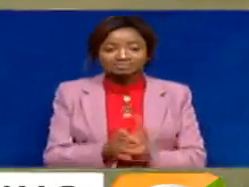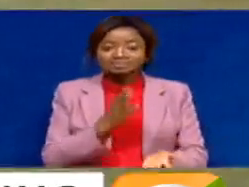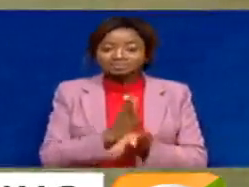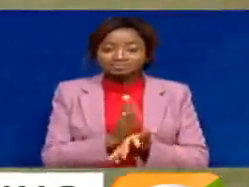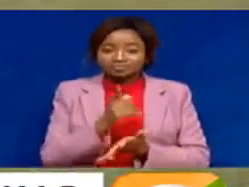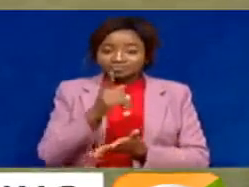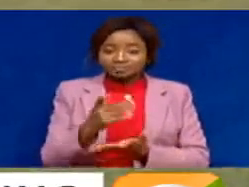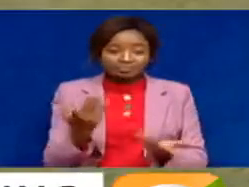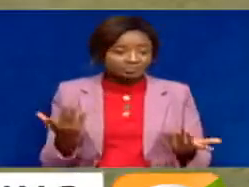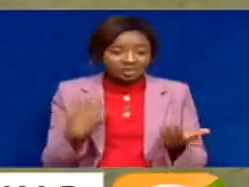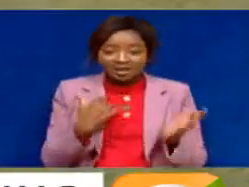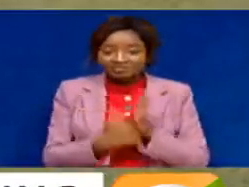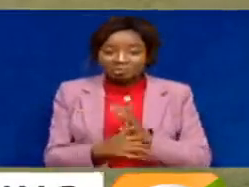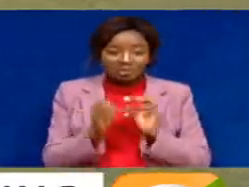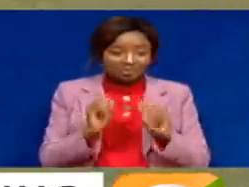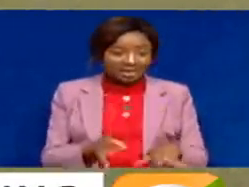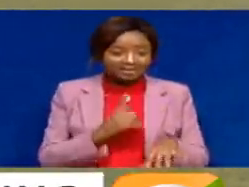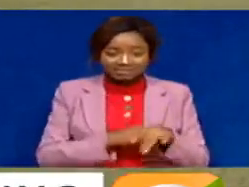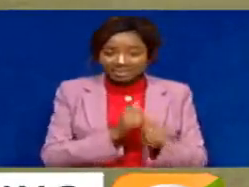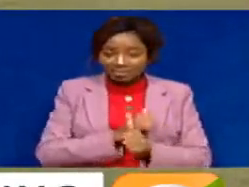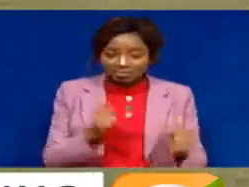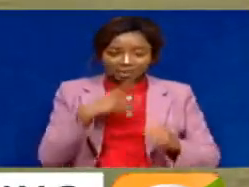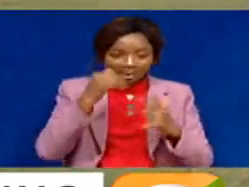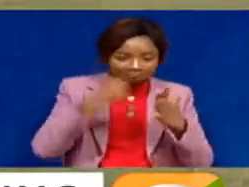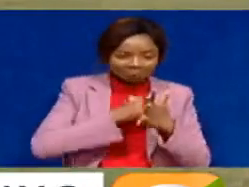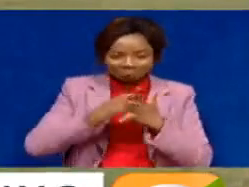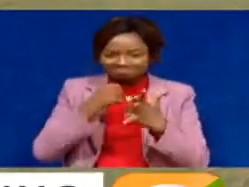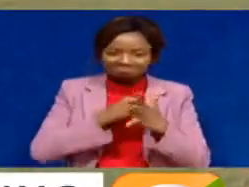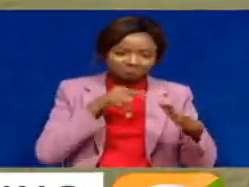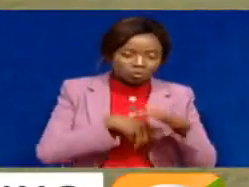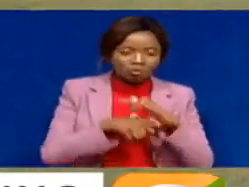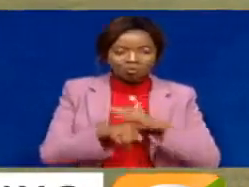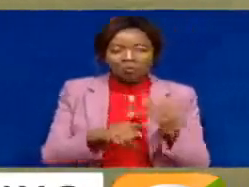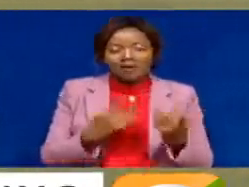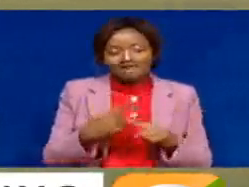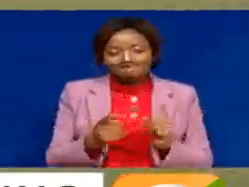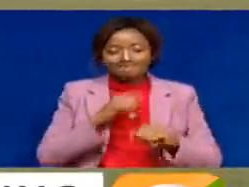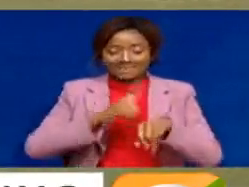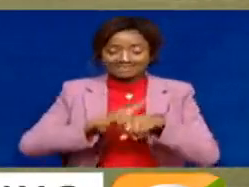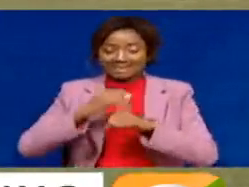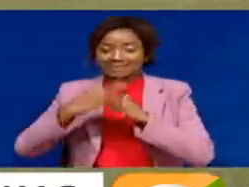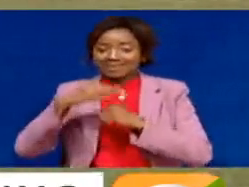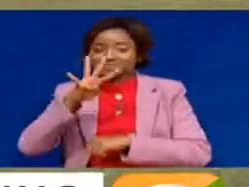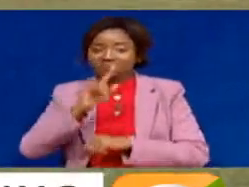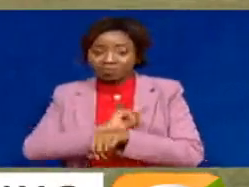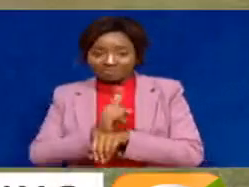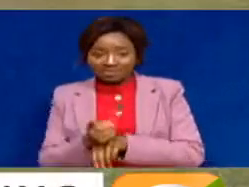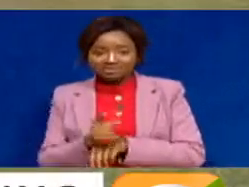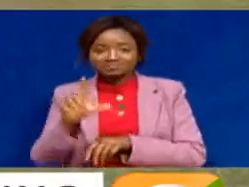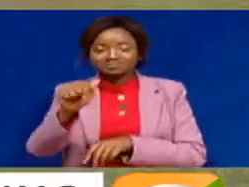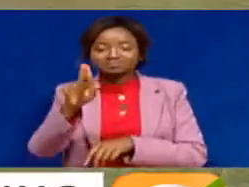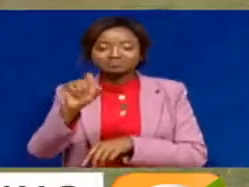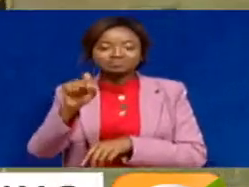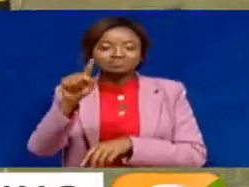relatively incident-free during normal time as both sides struggled to find the back of the net. However, in the 84th minute, Gor Mahia's Austin Odhiambo scored,